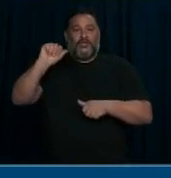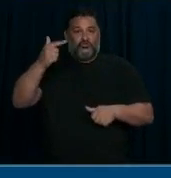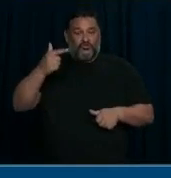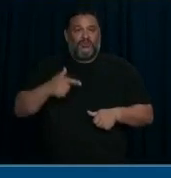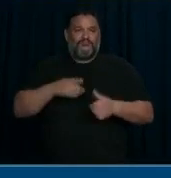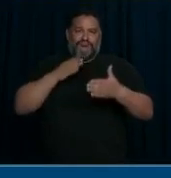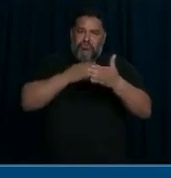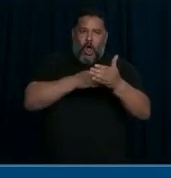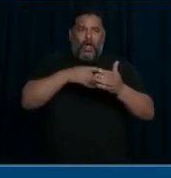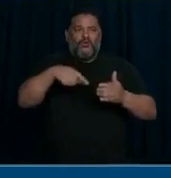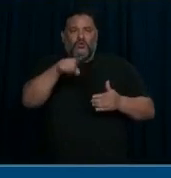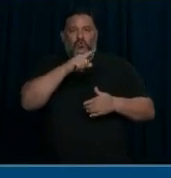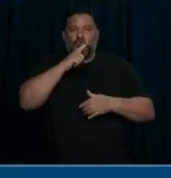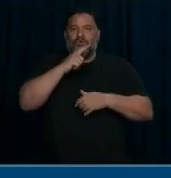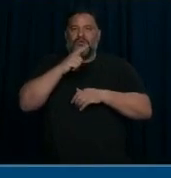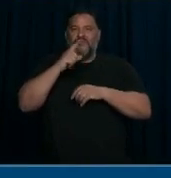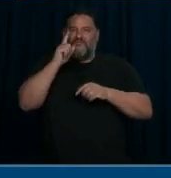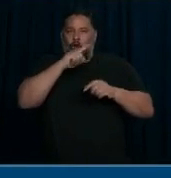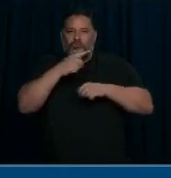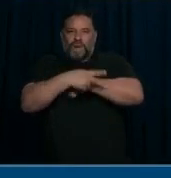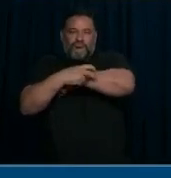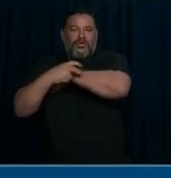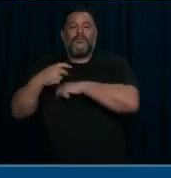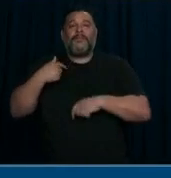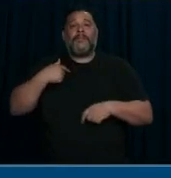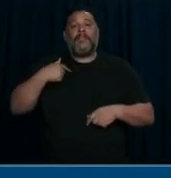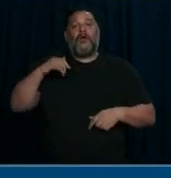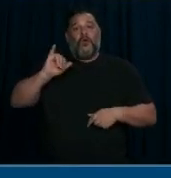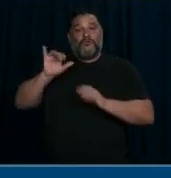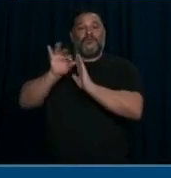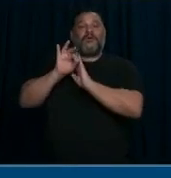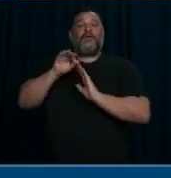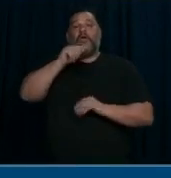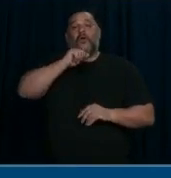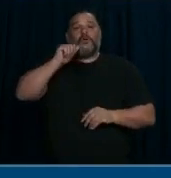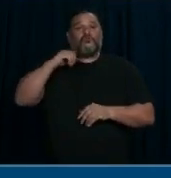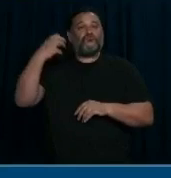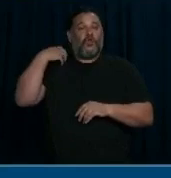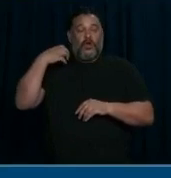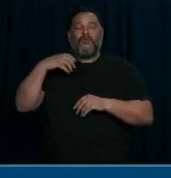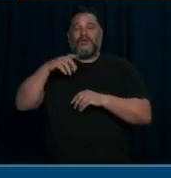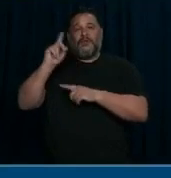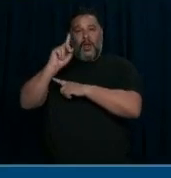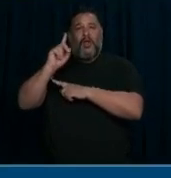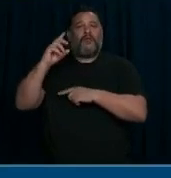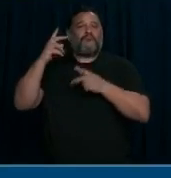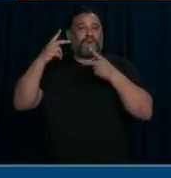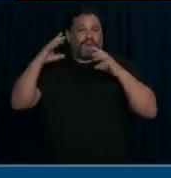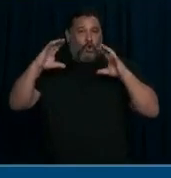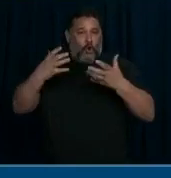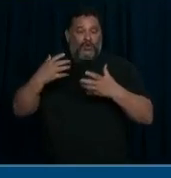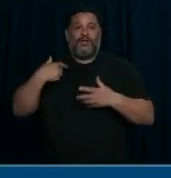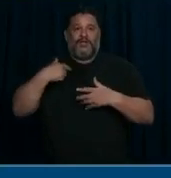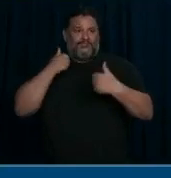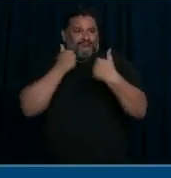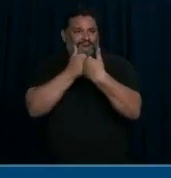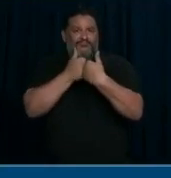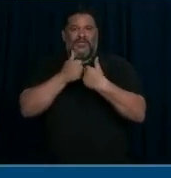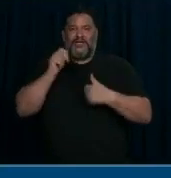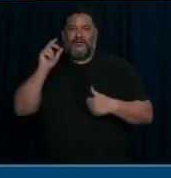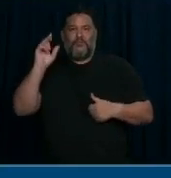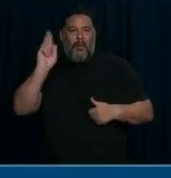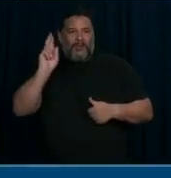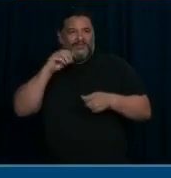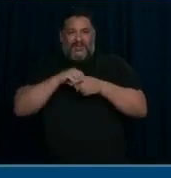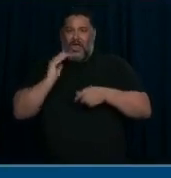fraudsters. I was elected to be the chair of the Arizona Democratic Party and took on extreme Republicans here in our state, and I built a business